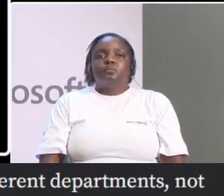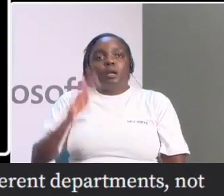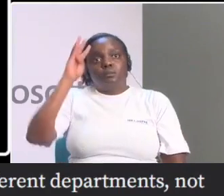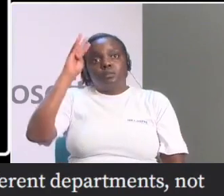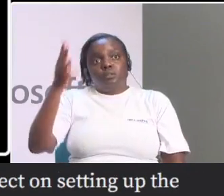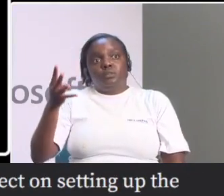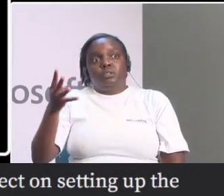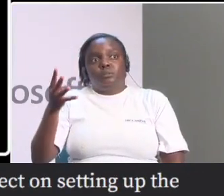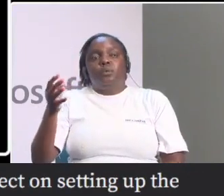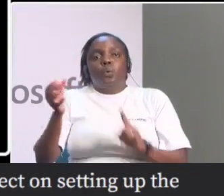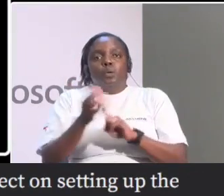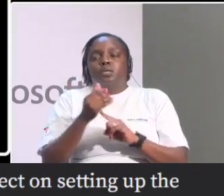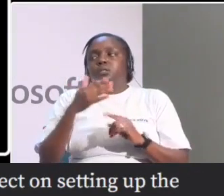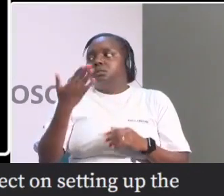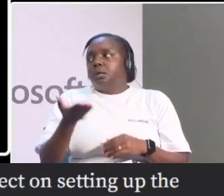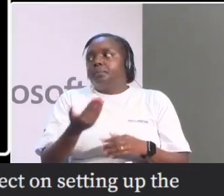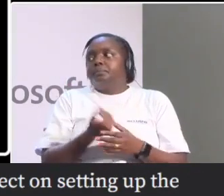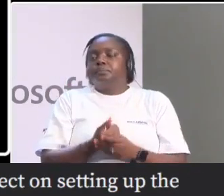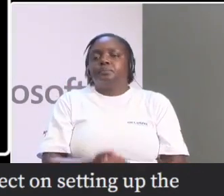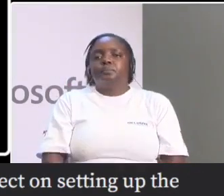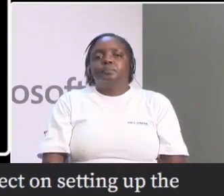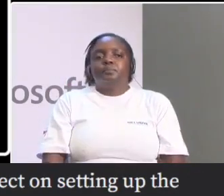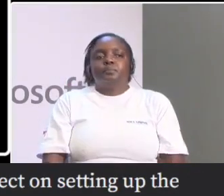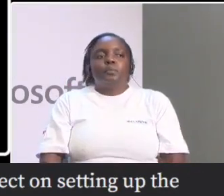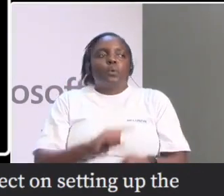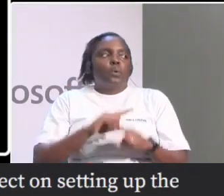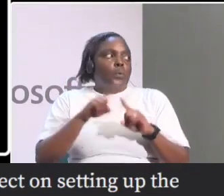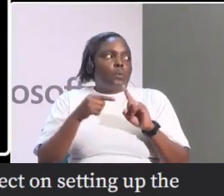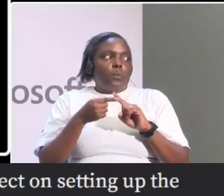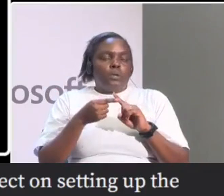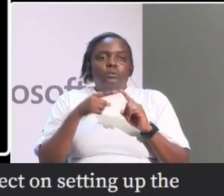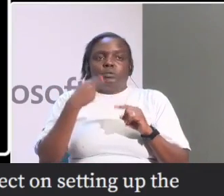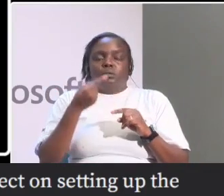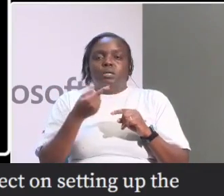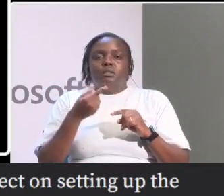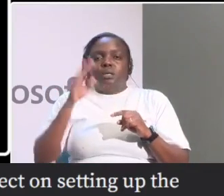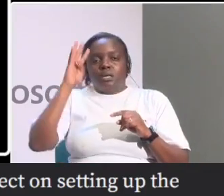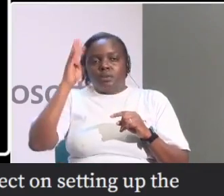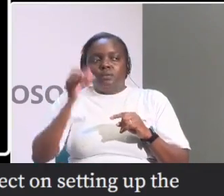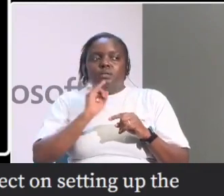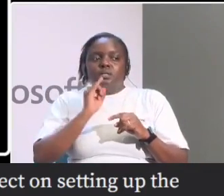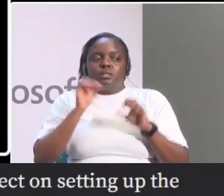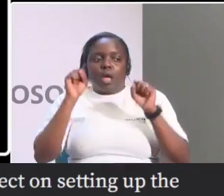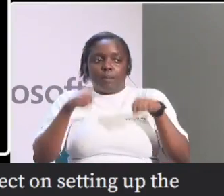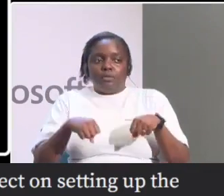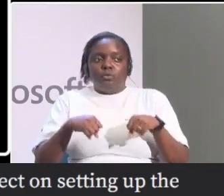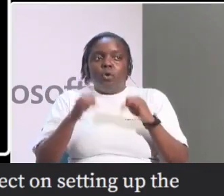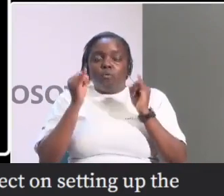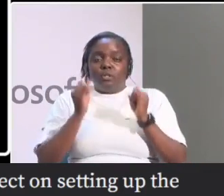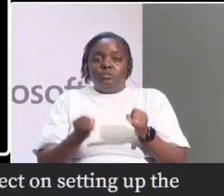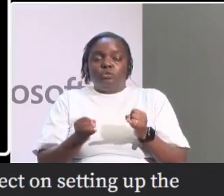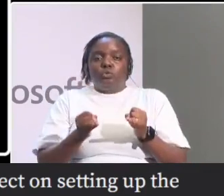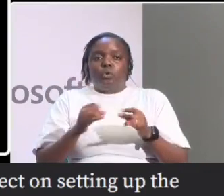Creativity, we're getting there. Next slide. So we just say creativity is the ability of an individual or